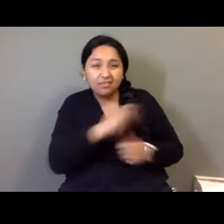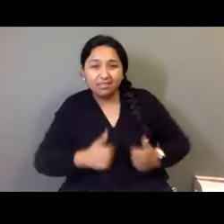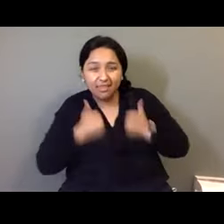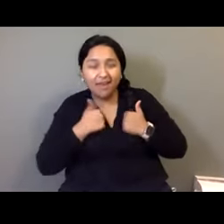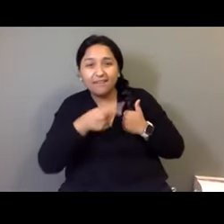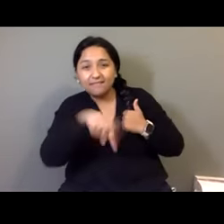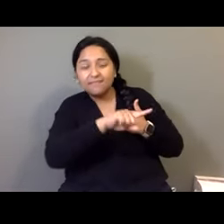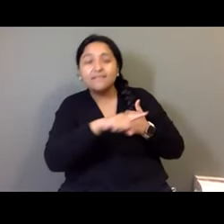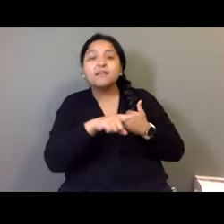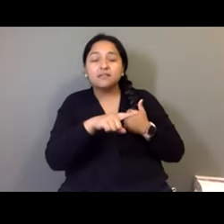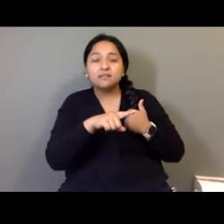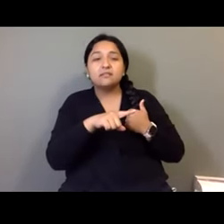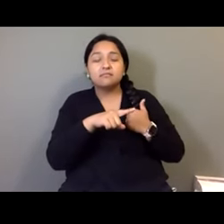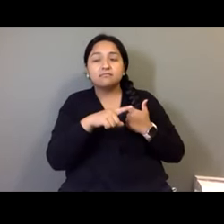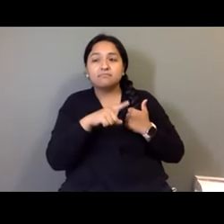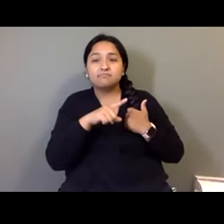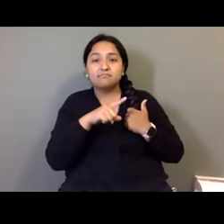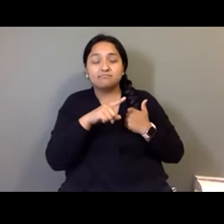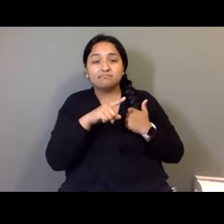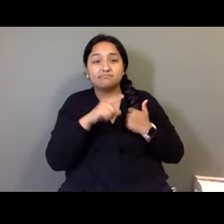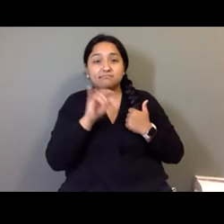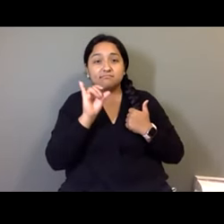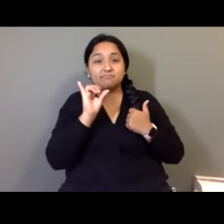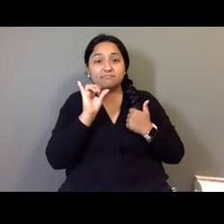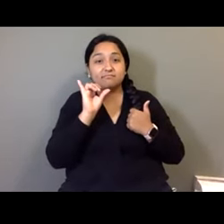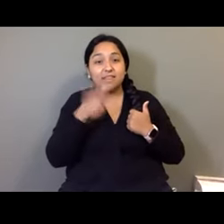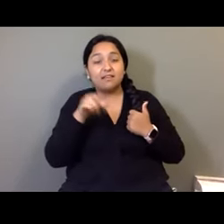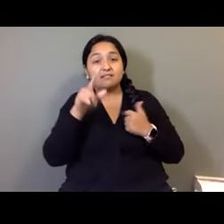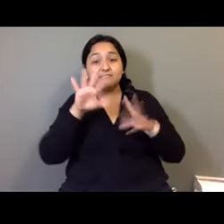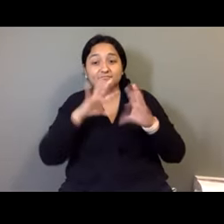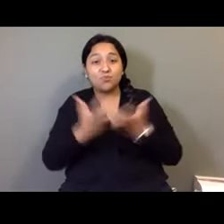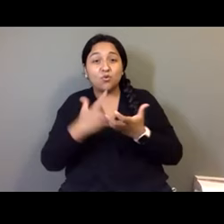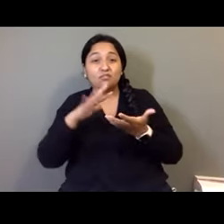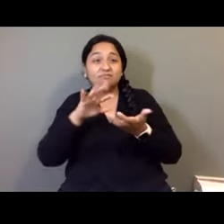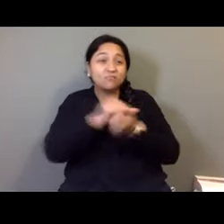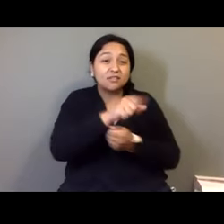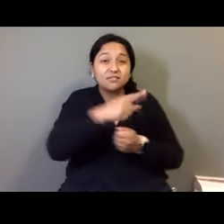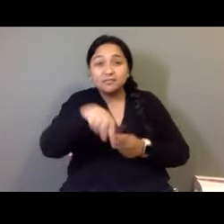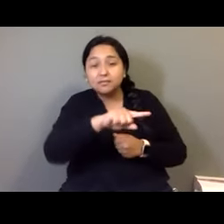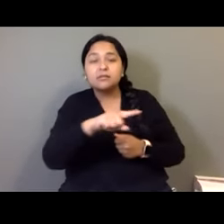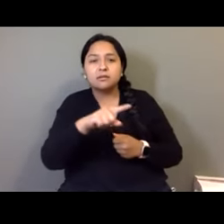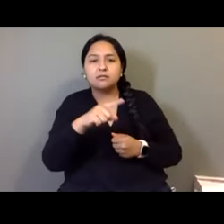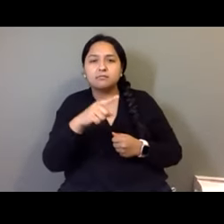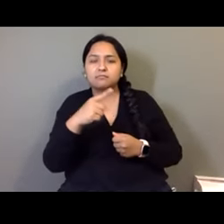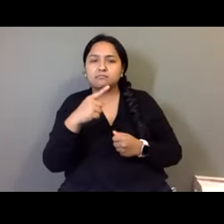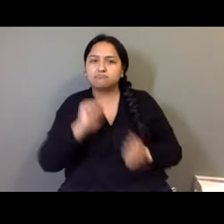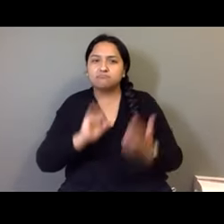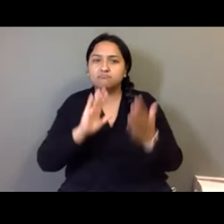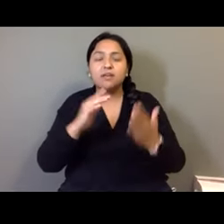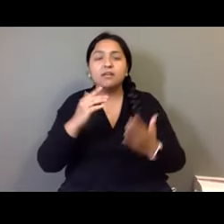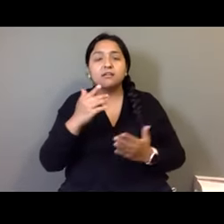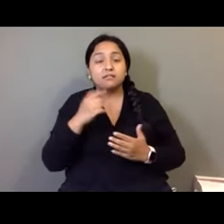literally causing the destruction of our planet. We can and will win. And we have been able